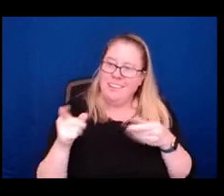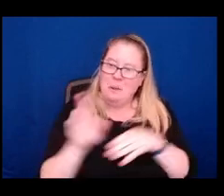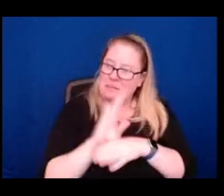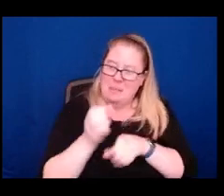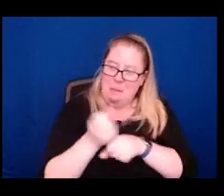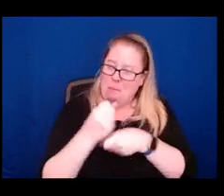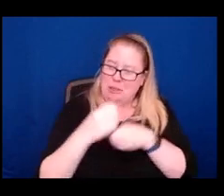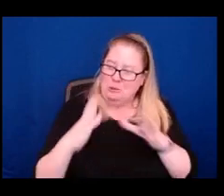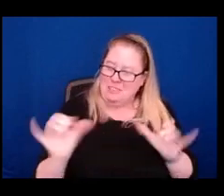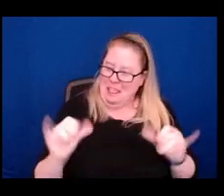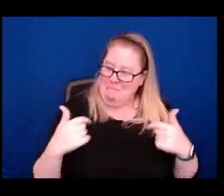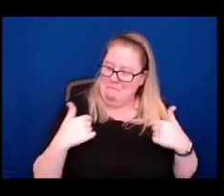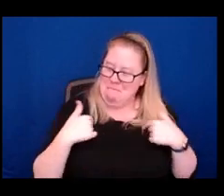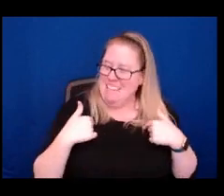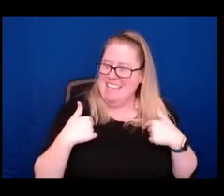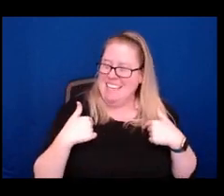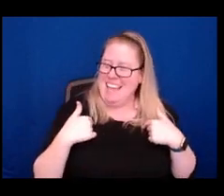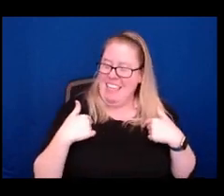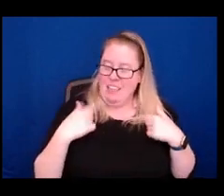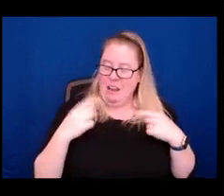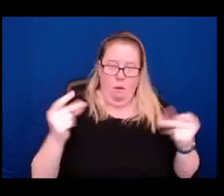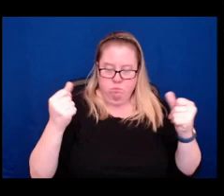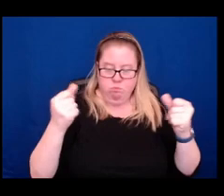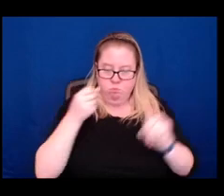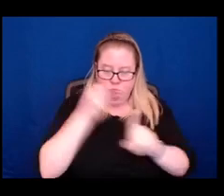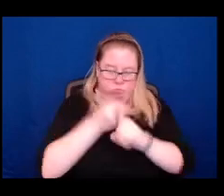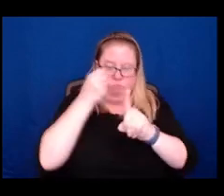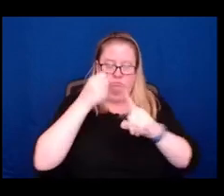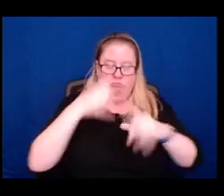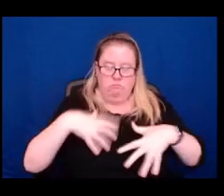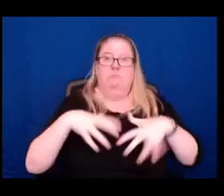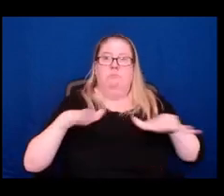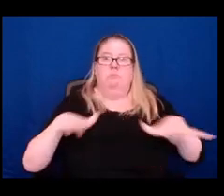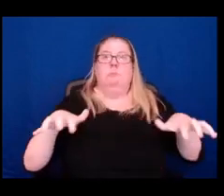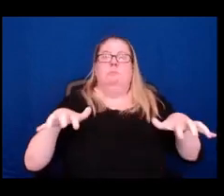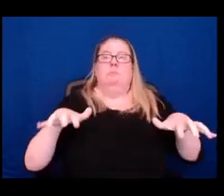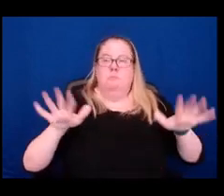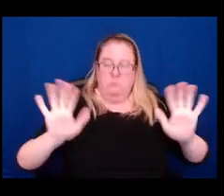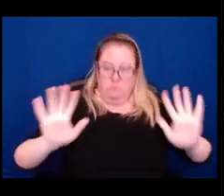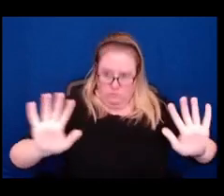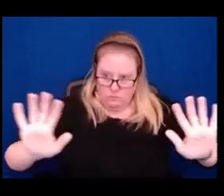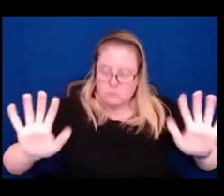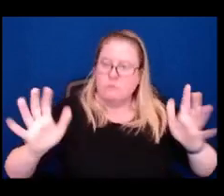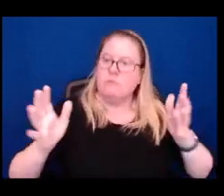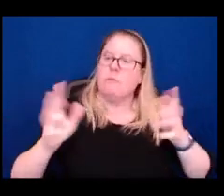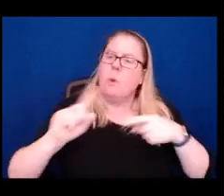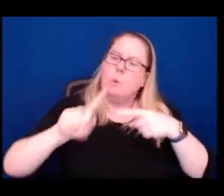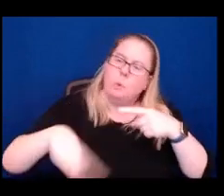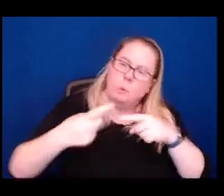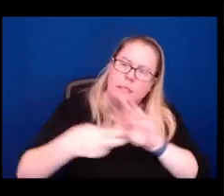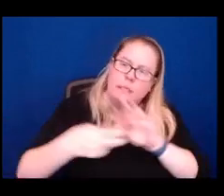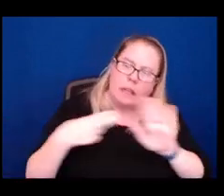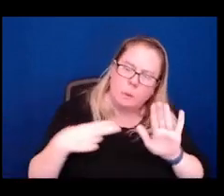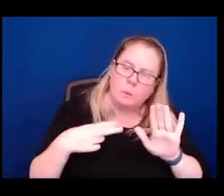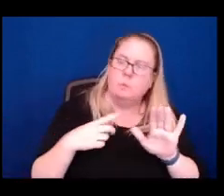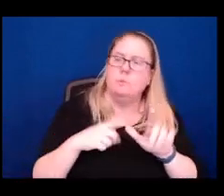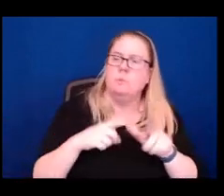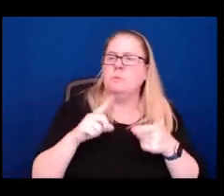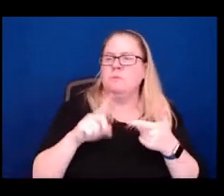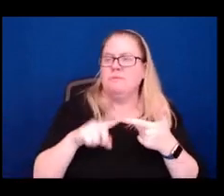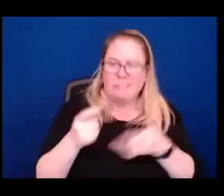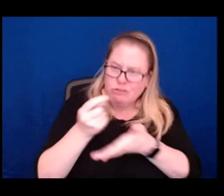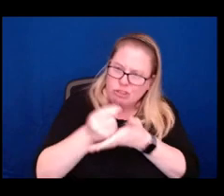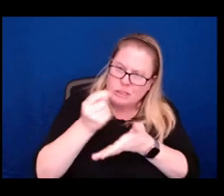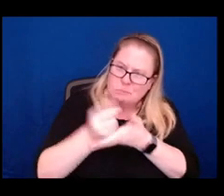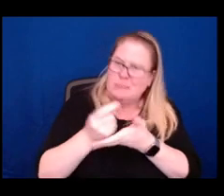You're a busy producer like myself who was stopped in your tracks by fibroids. And I'd like to know, you know, when were you diagnosed and,